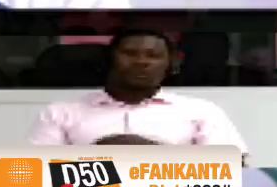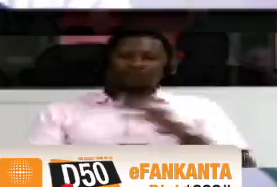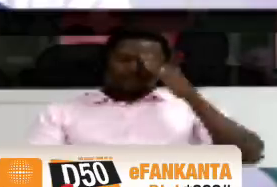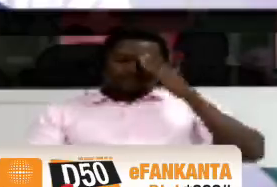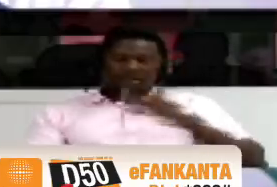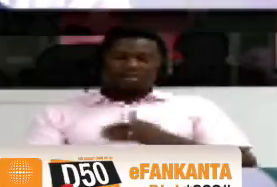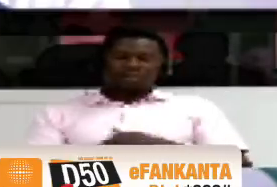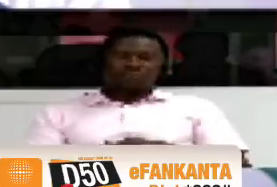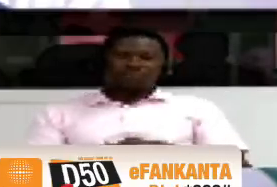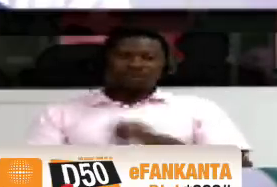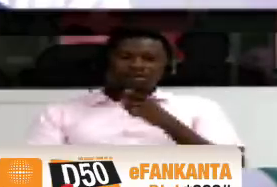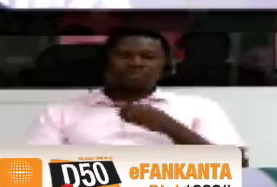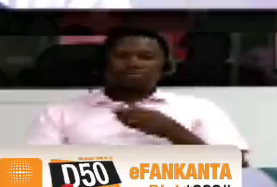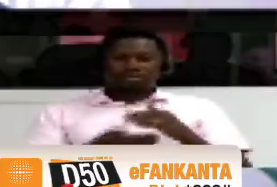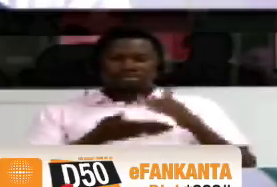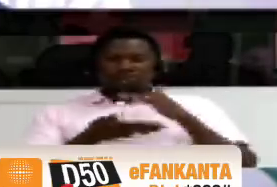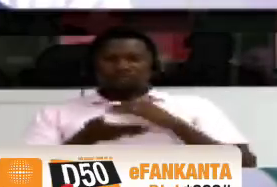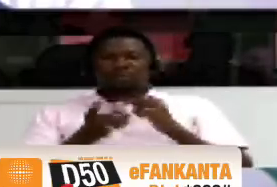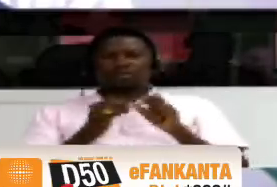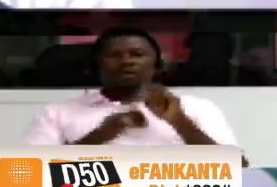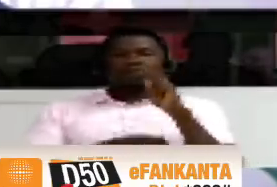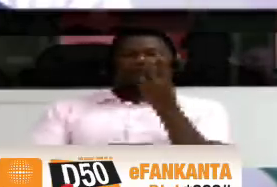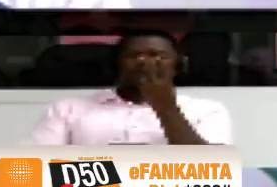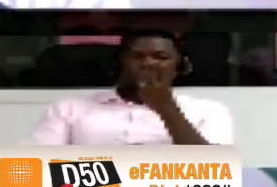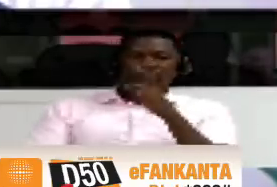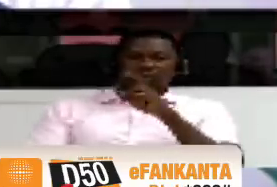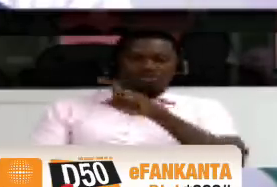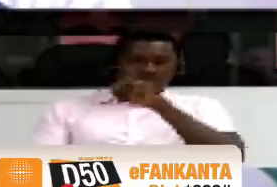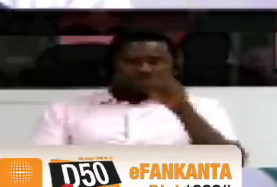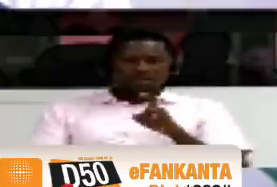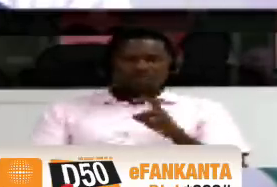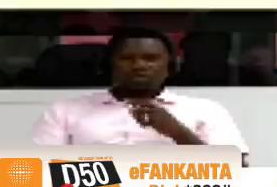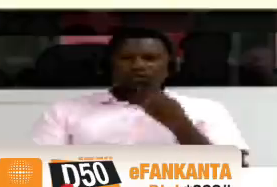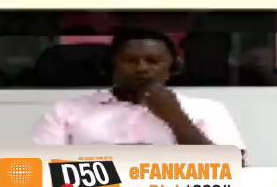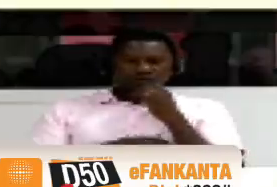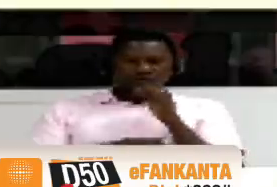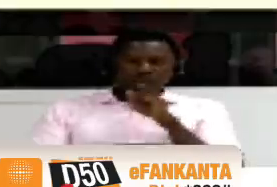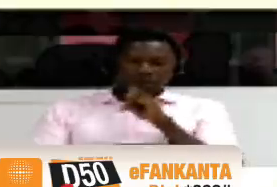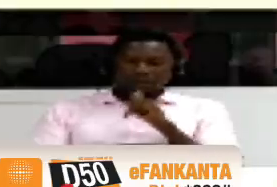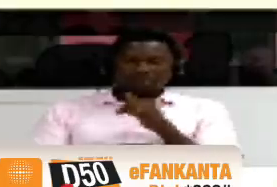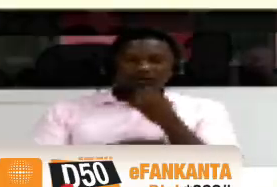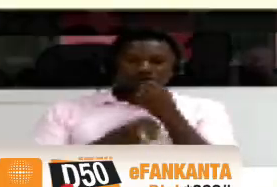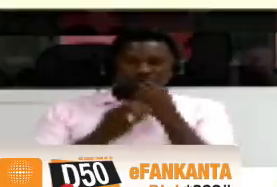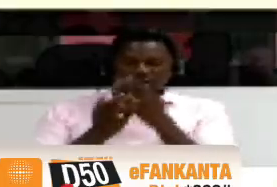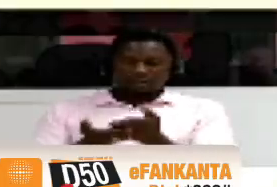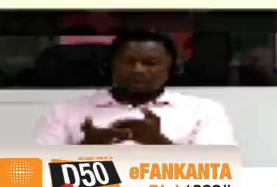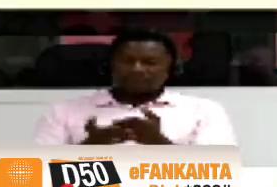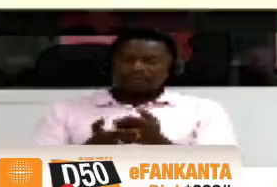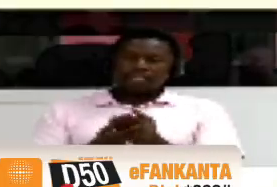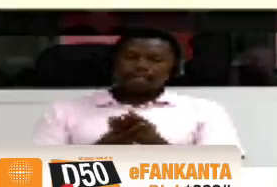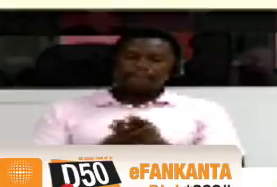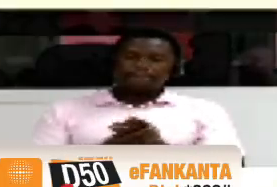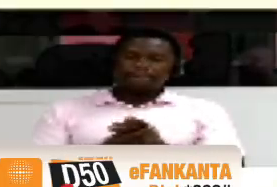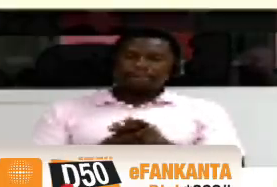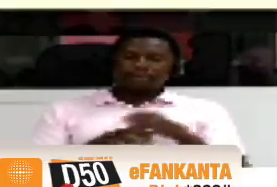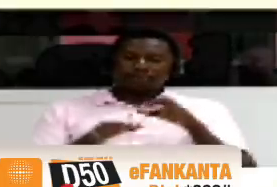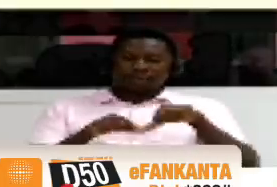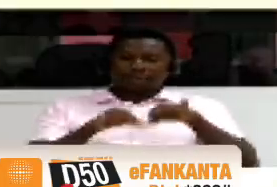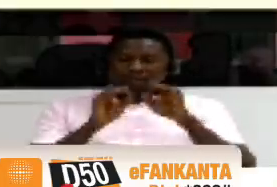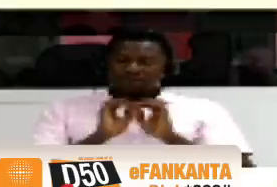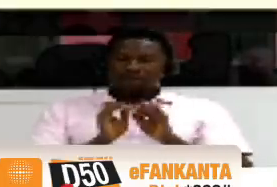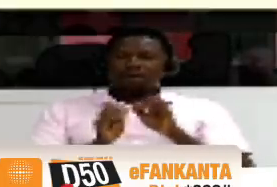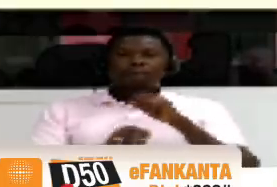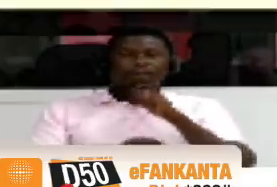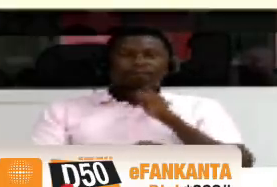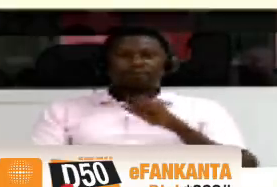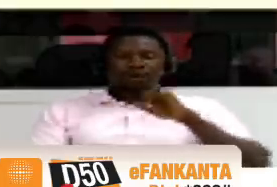Thank you. So then that brings me to the second question, which is, would you say that the taking Mr.